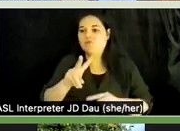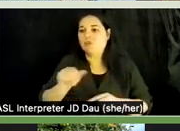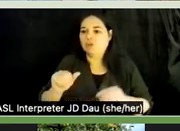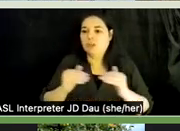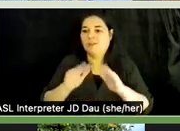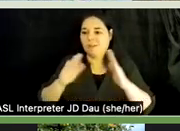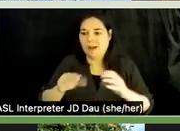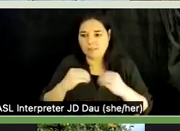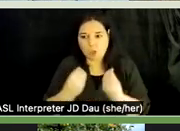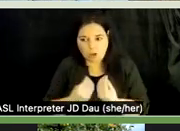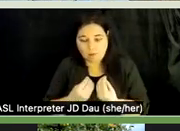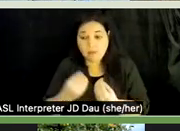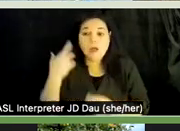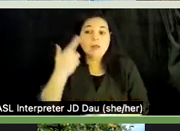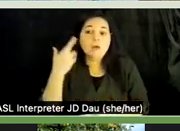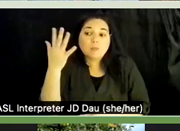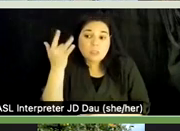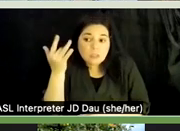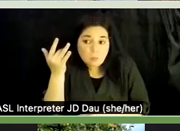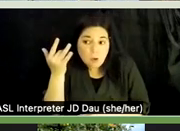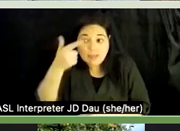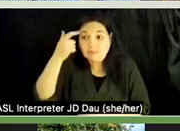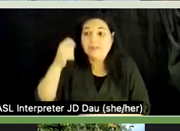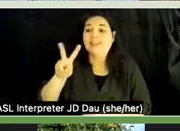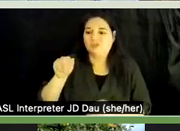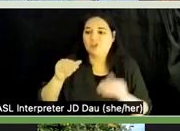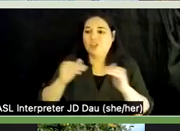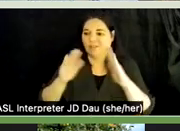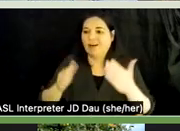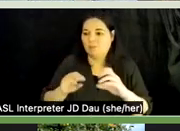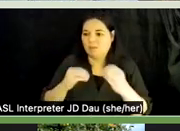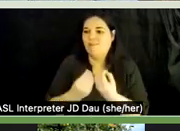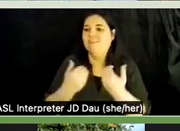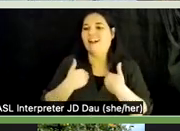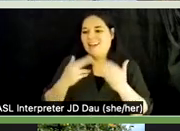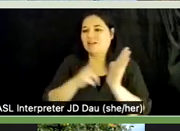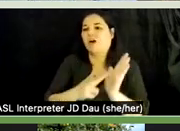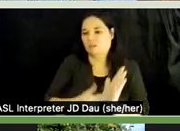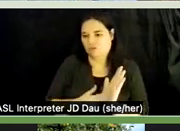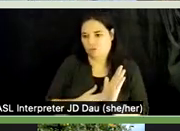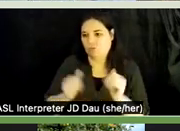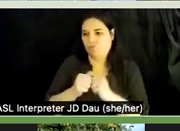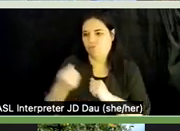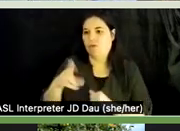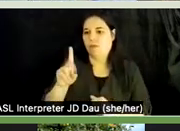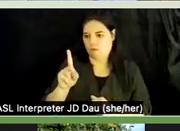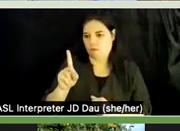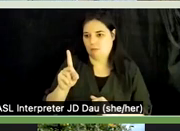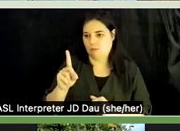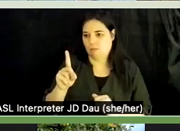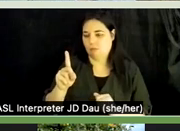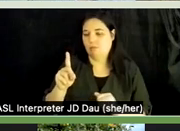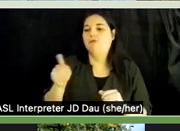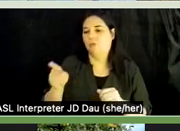Office, it's because the Virginia Fair Housing Office has a contract with HUD to take